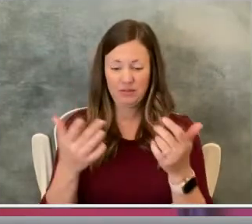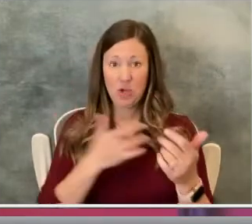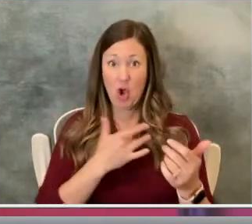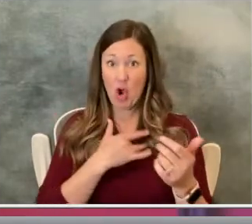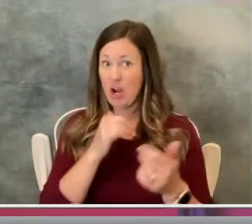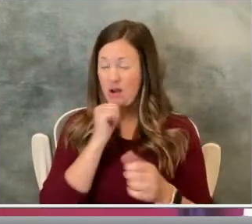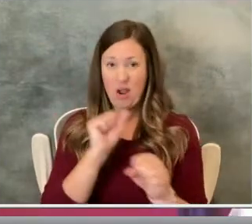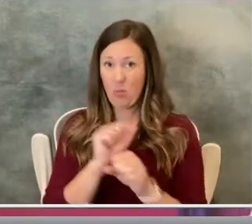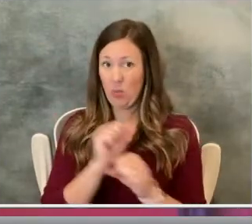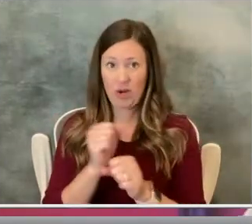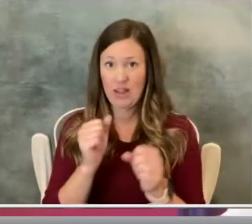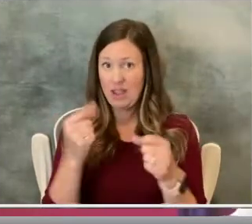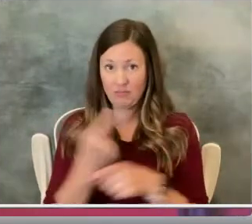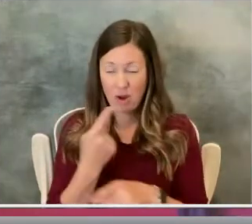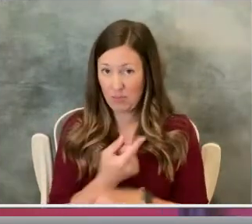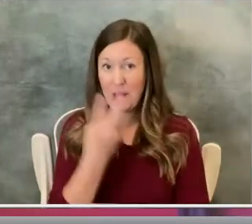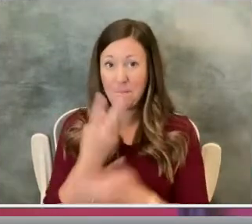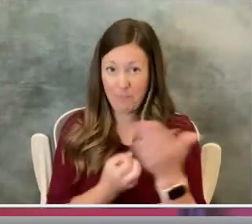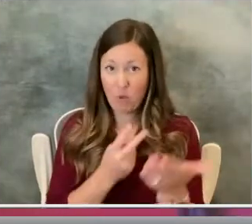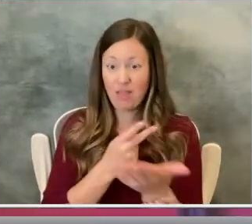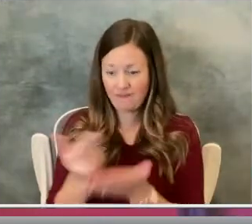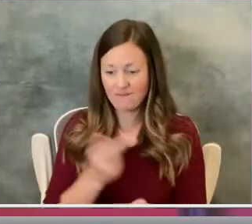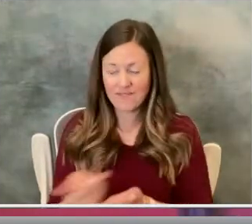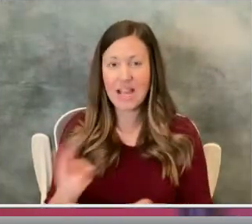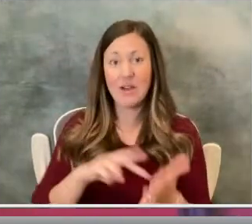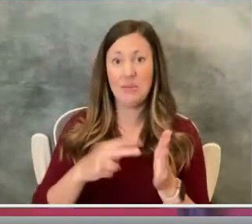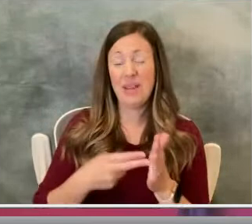properly, and as a consequence of that, you get a lot of